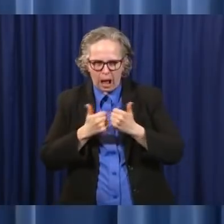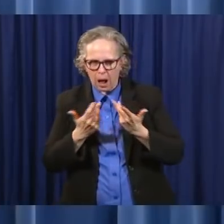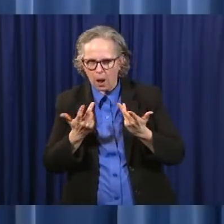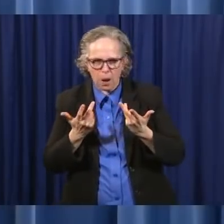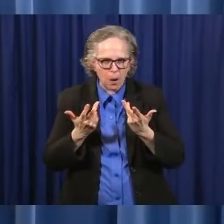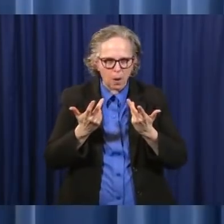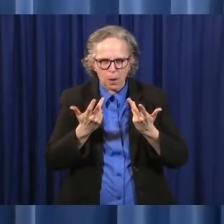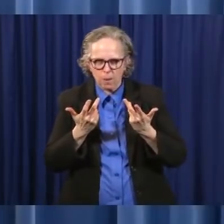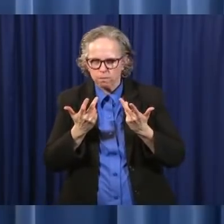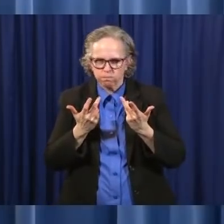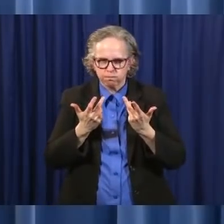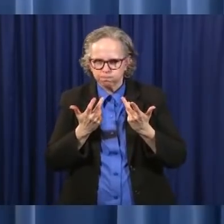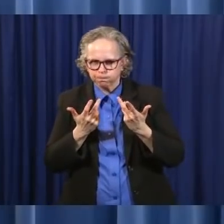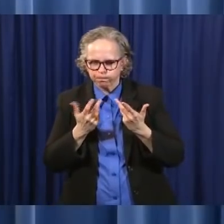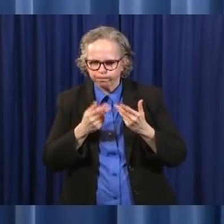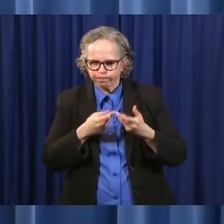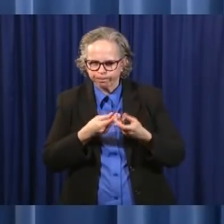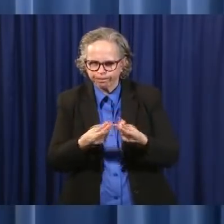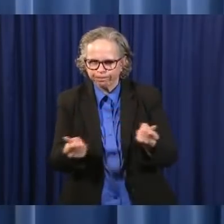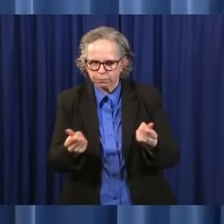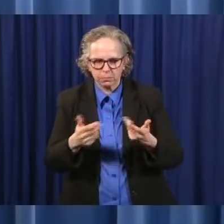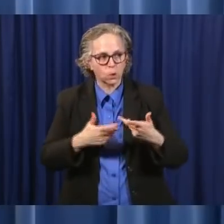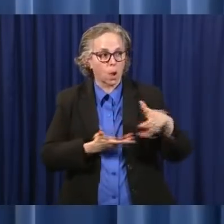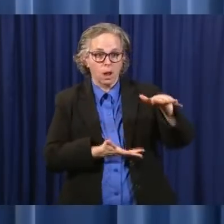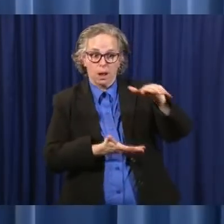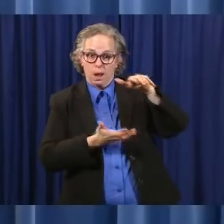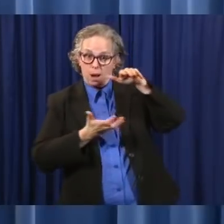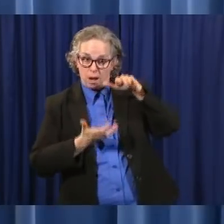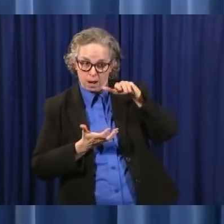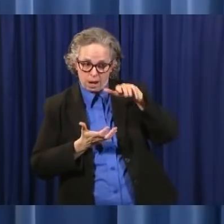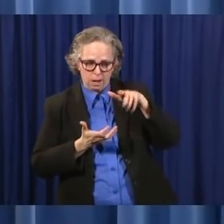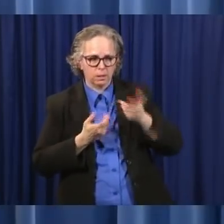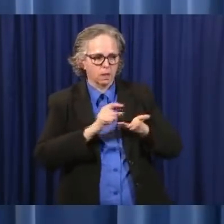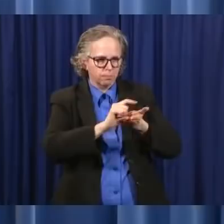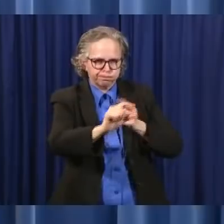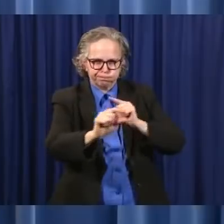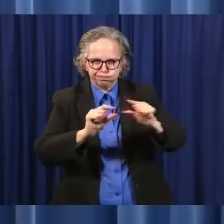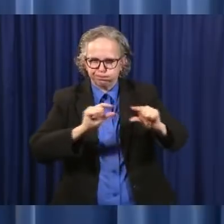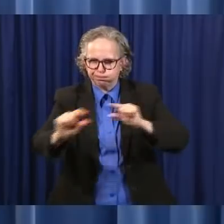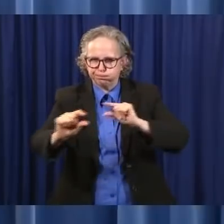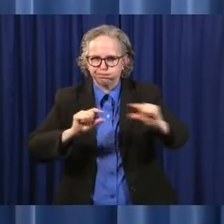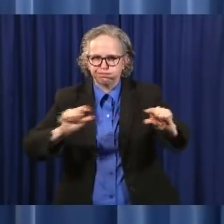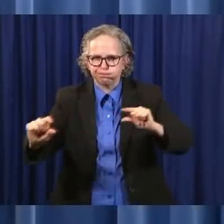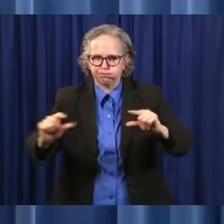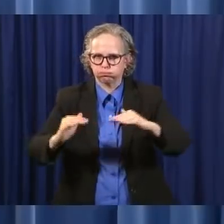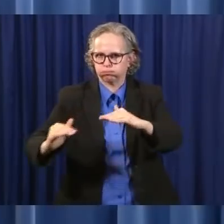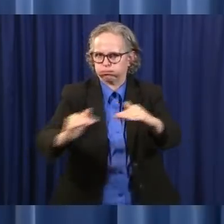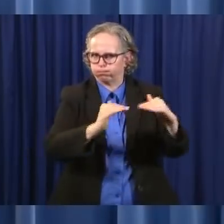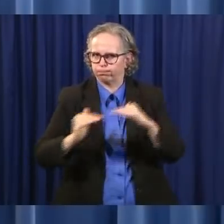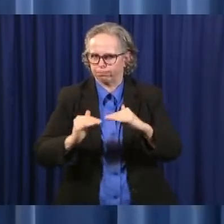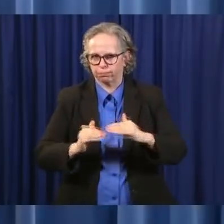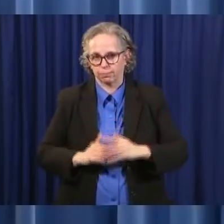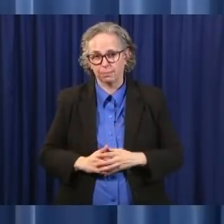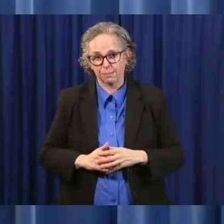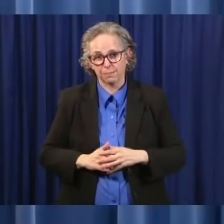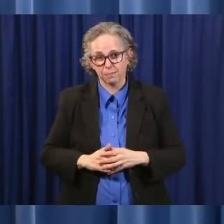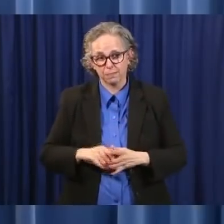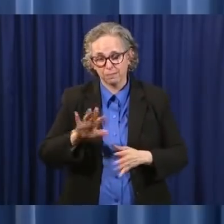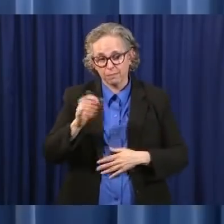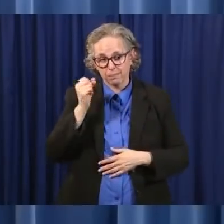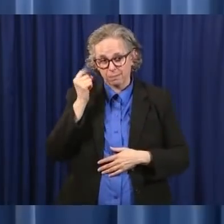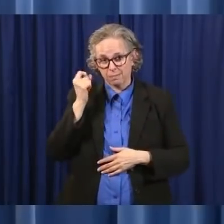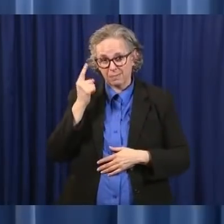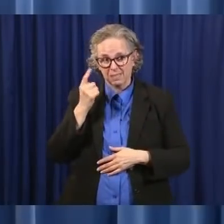things that are directly related, but that are indirectly related. Whenever you have an economy going down, as